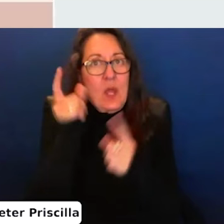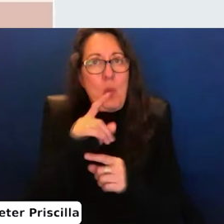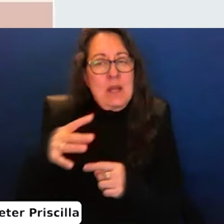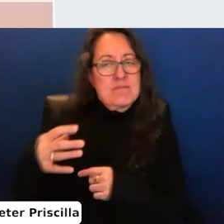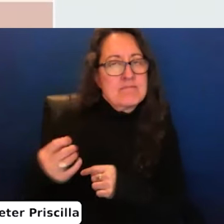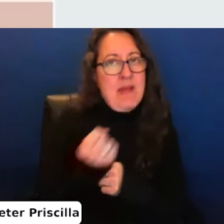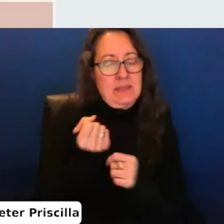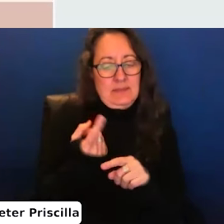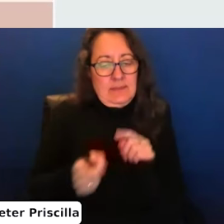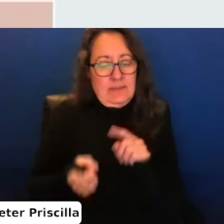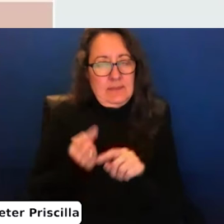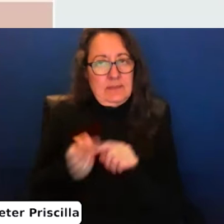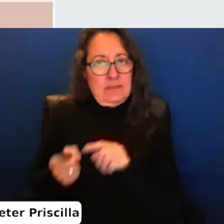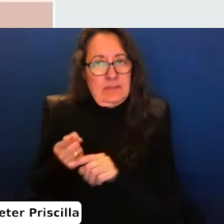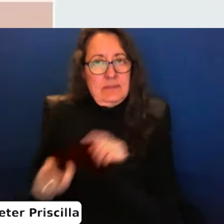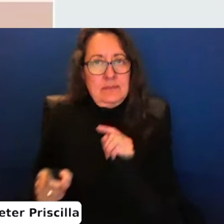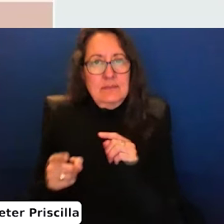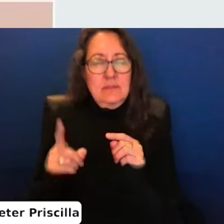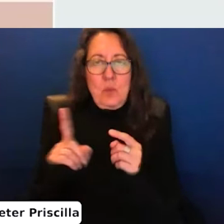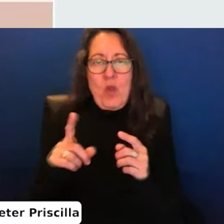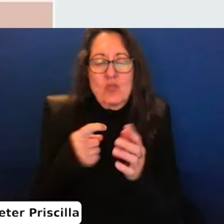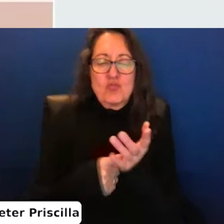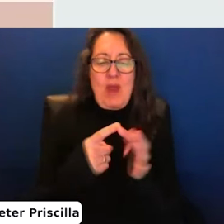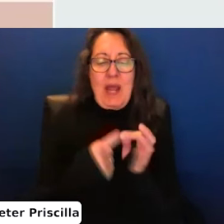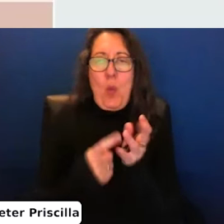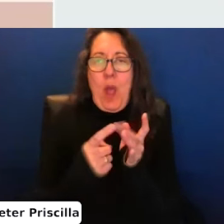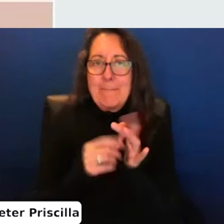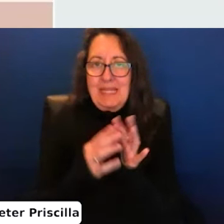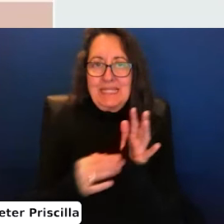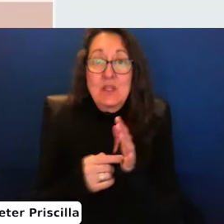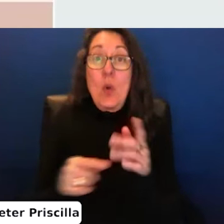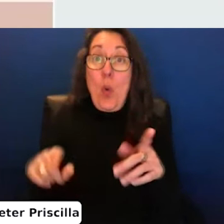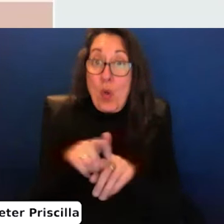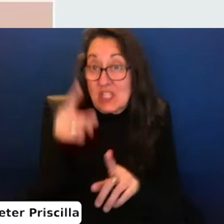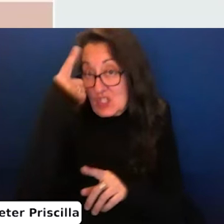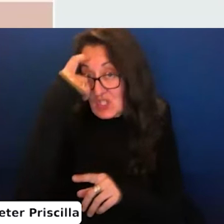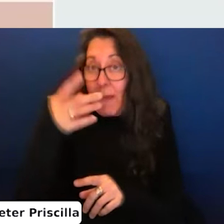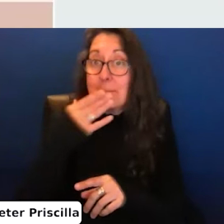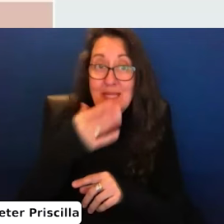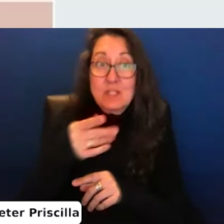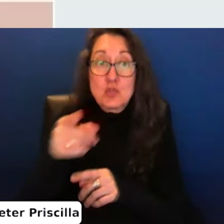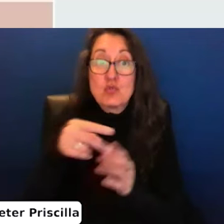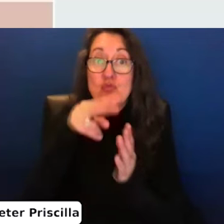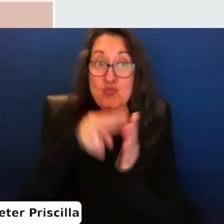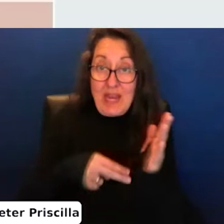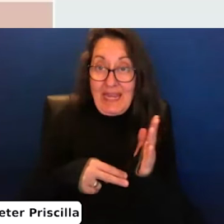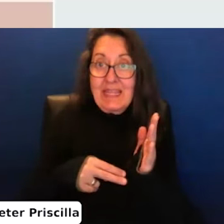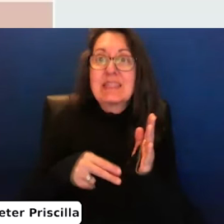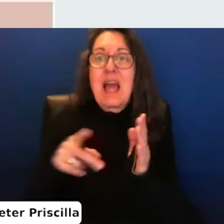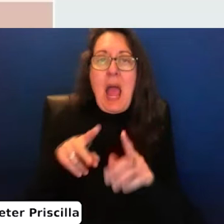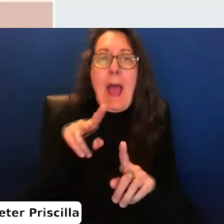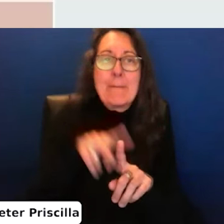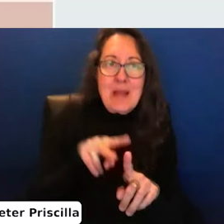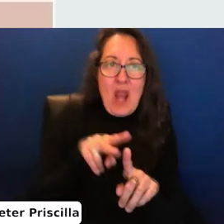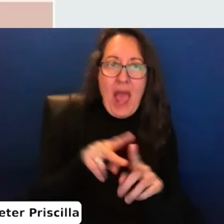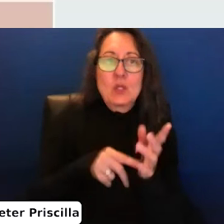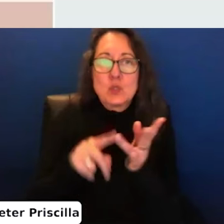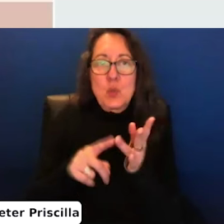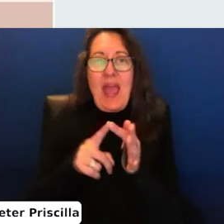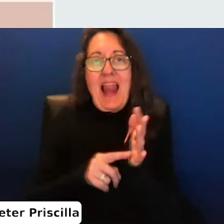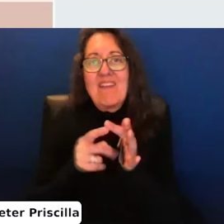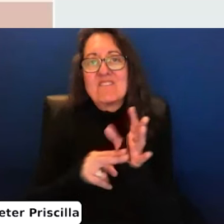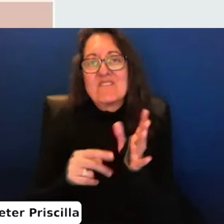Applying to Elevate documents, and also there is a section on information for applicants you can find on the